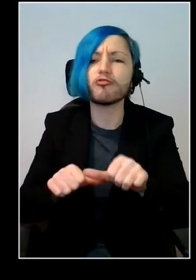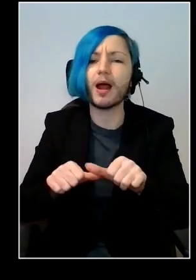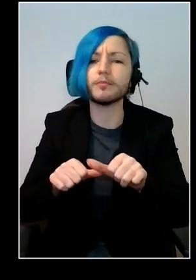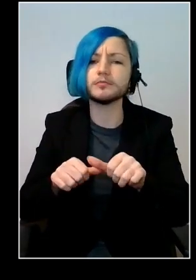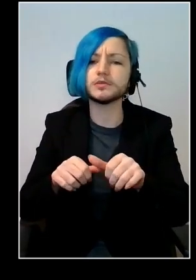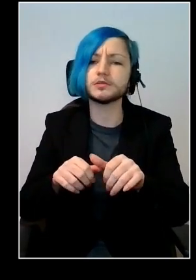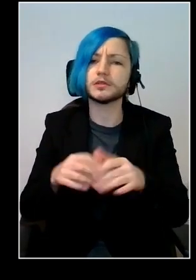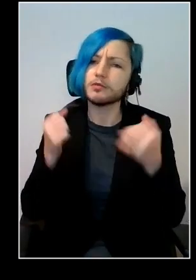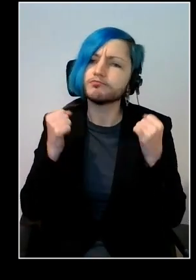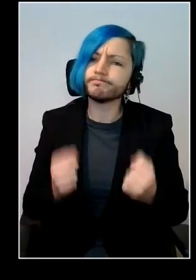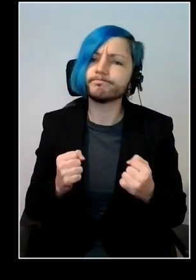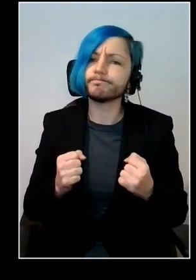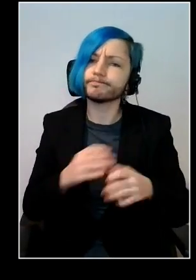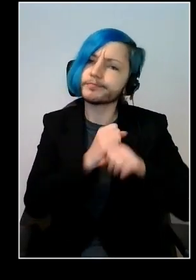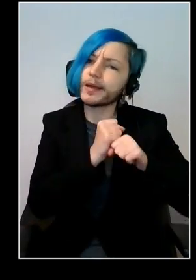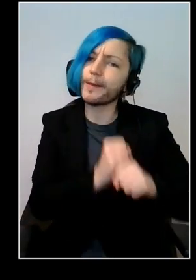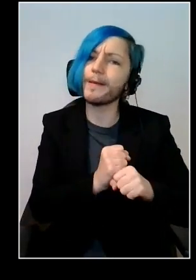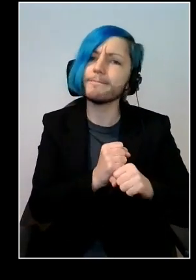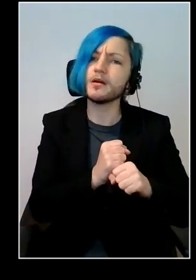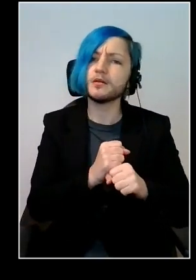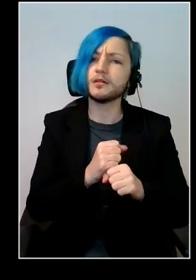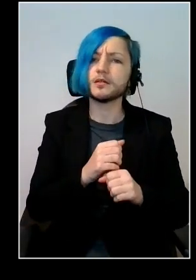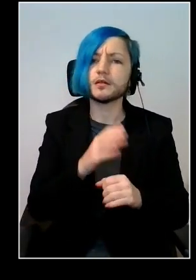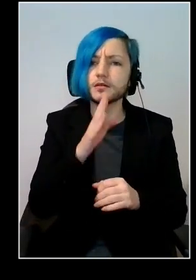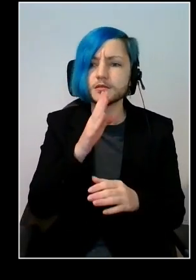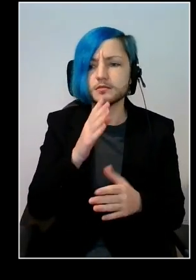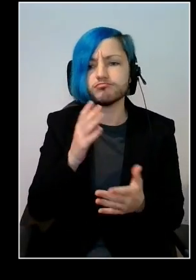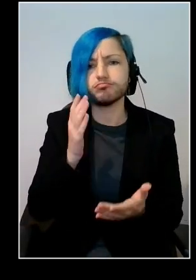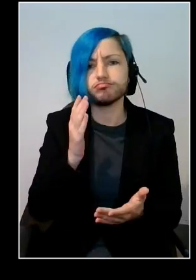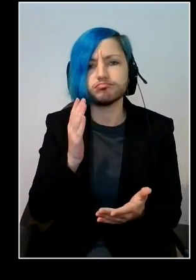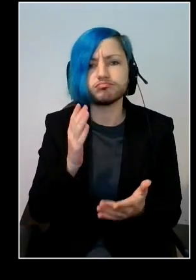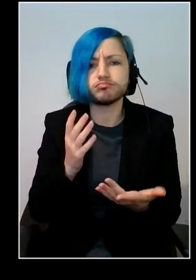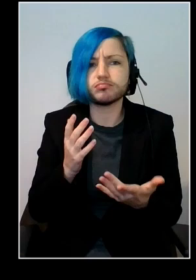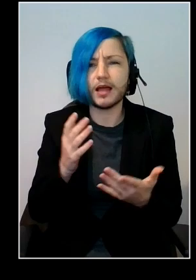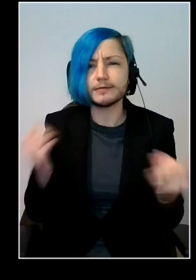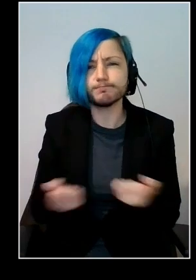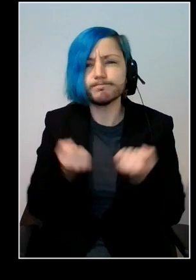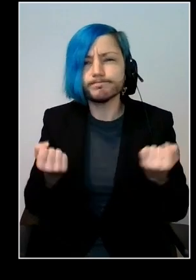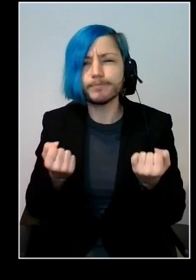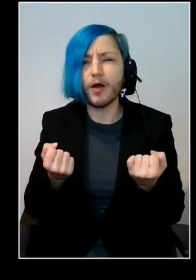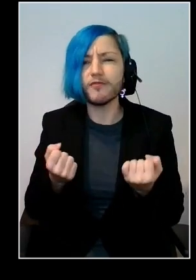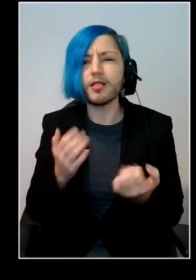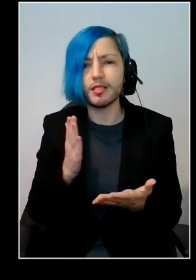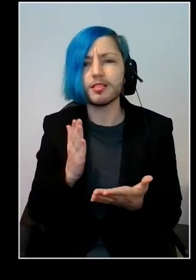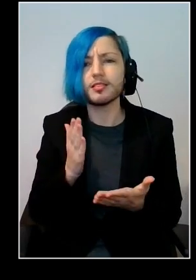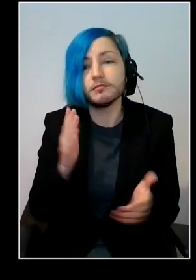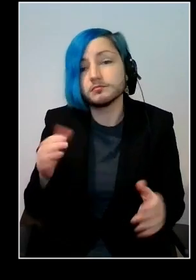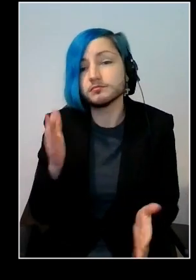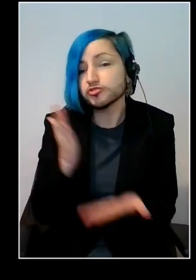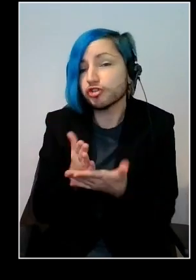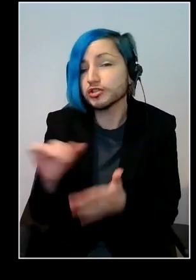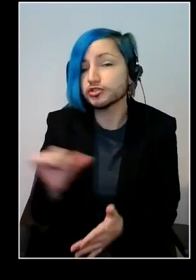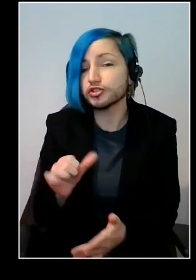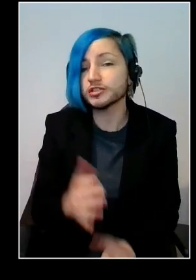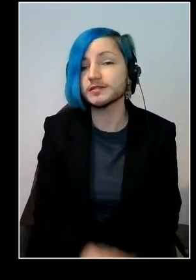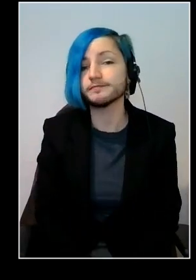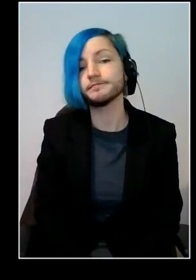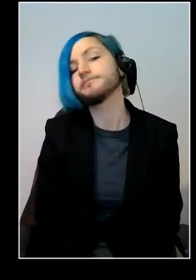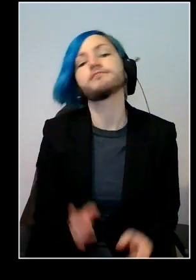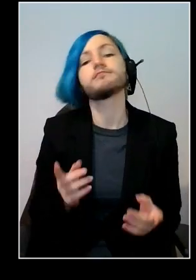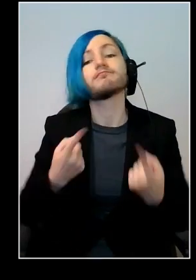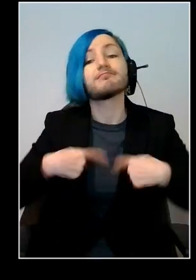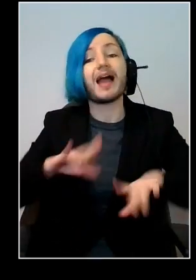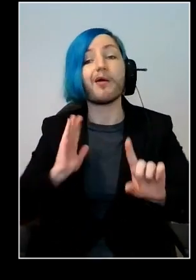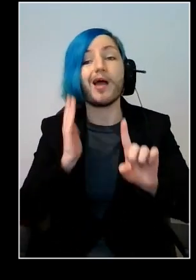especially apprenticeships. Our ultimate ambition as an ambassador network is to connect